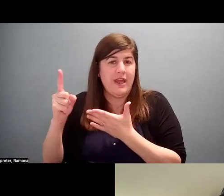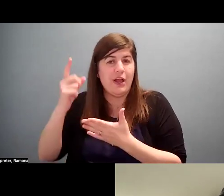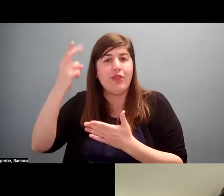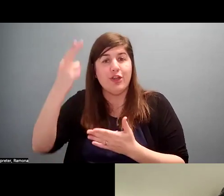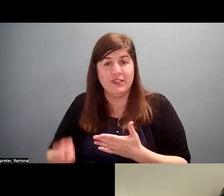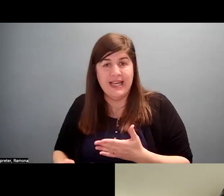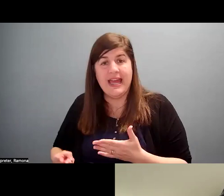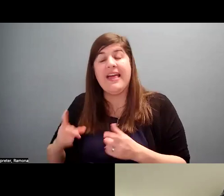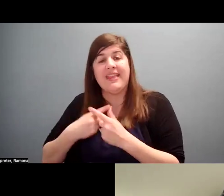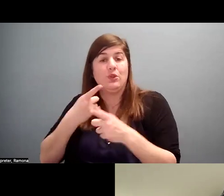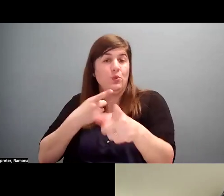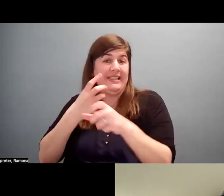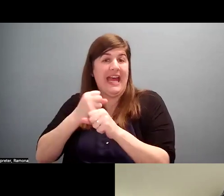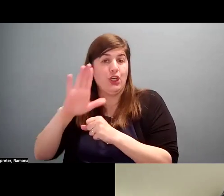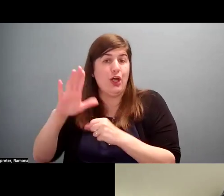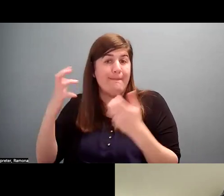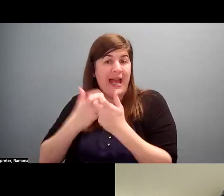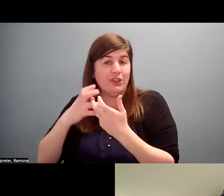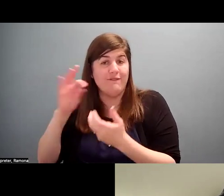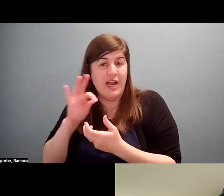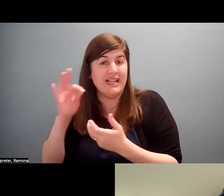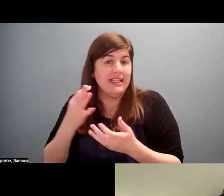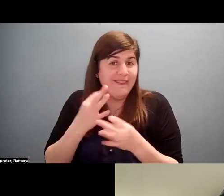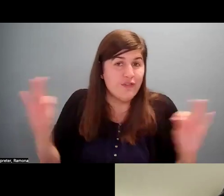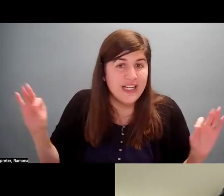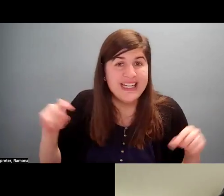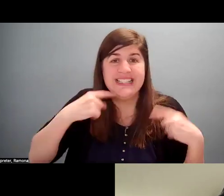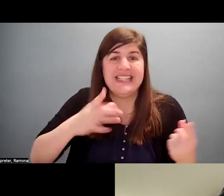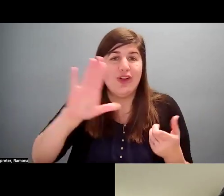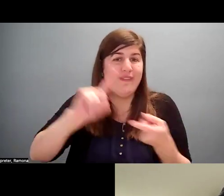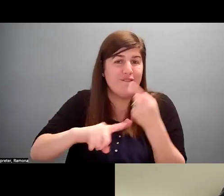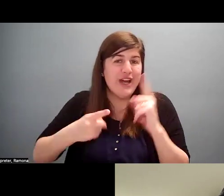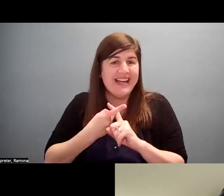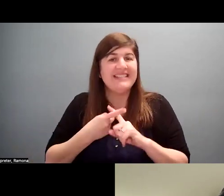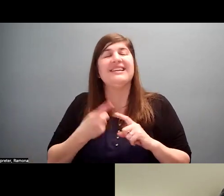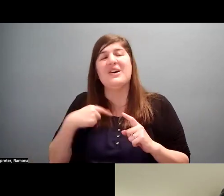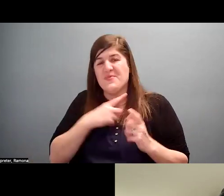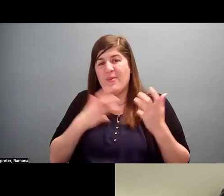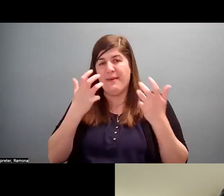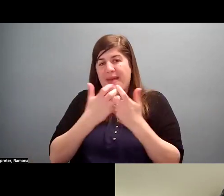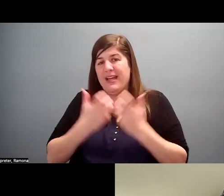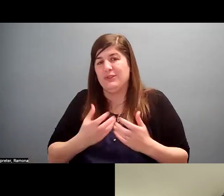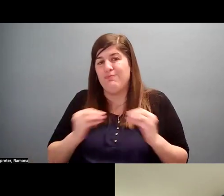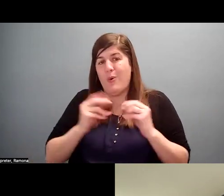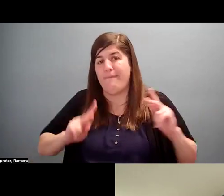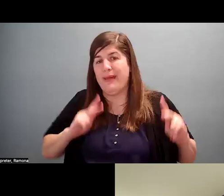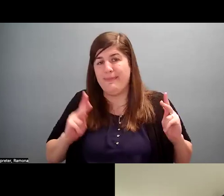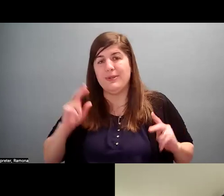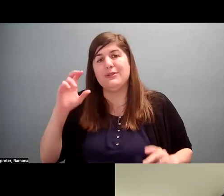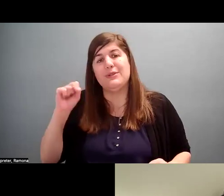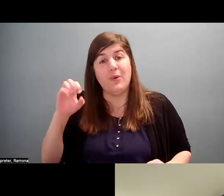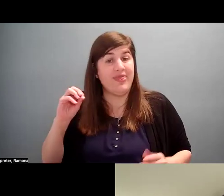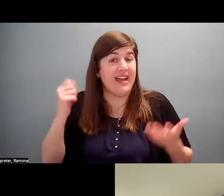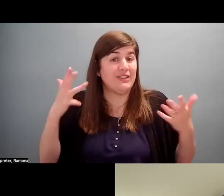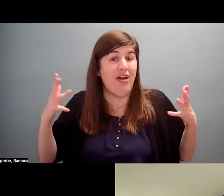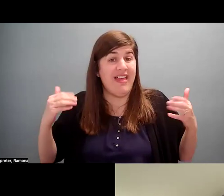get a match on Fridays, and it's free. So tell your friends. We want to match more people. So that's all I